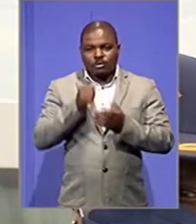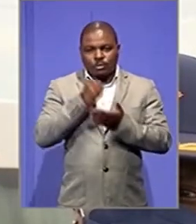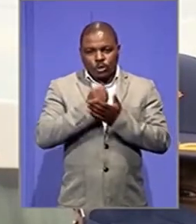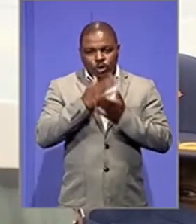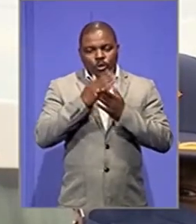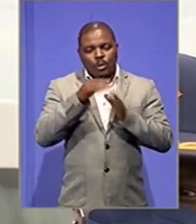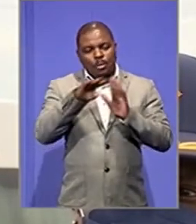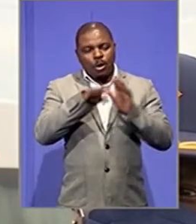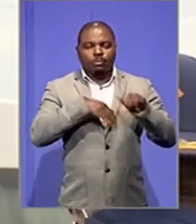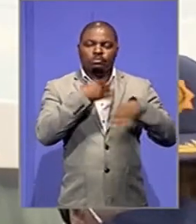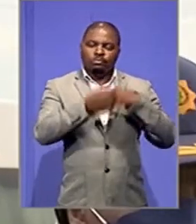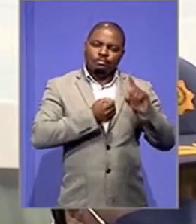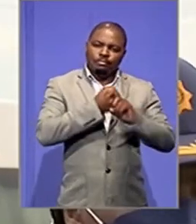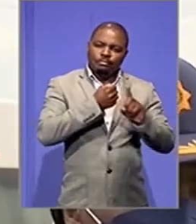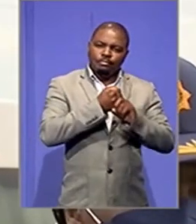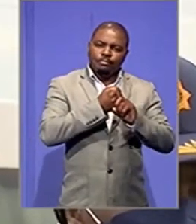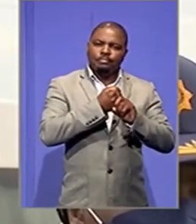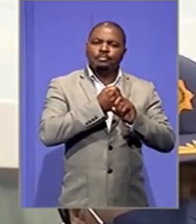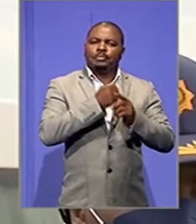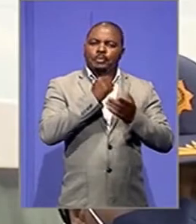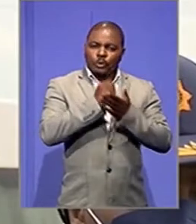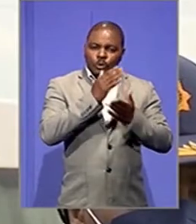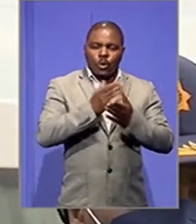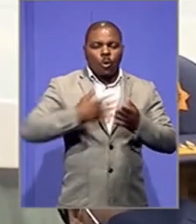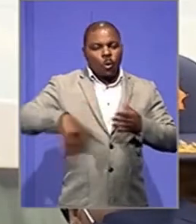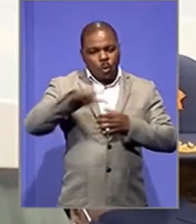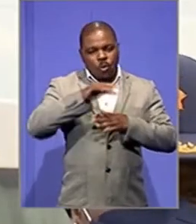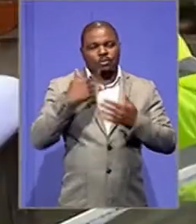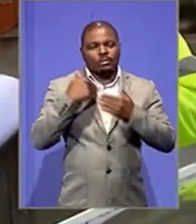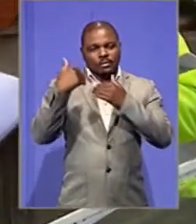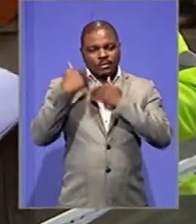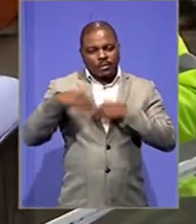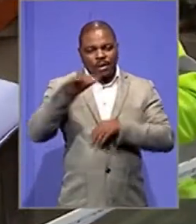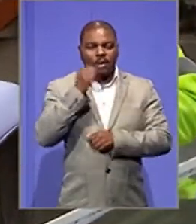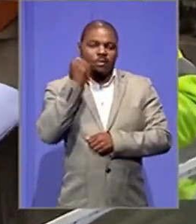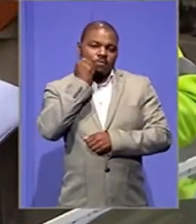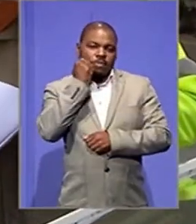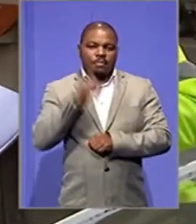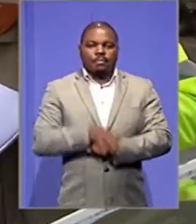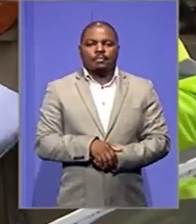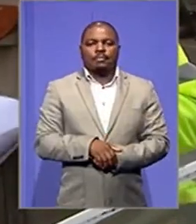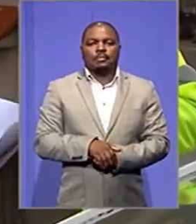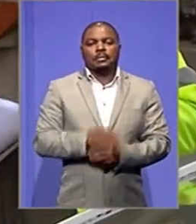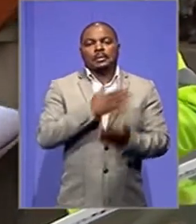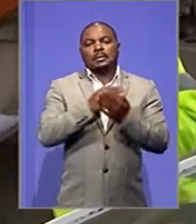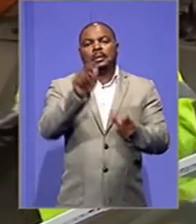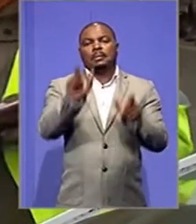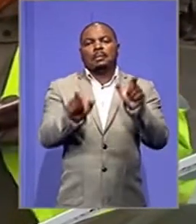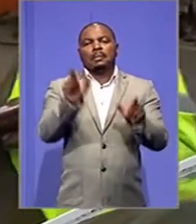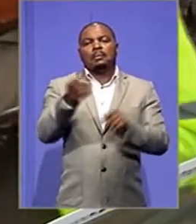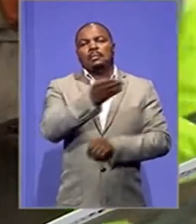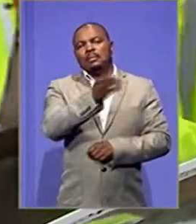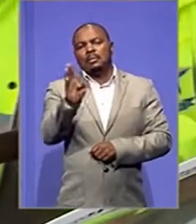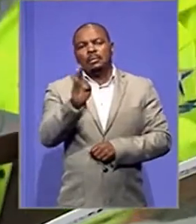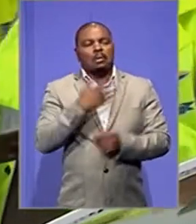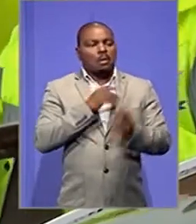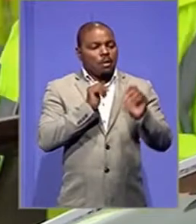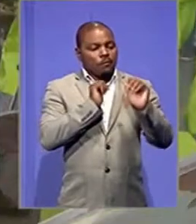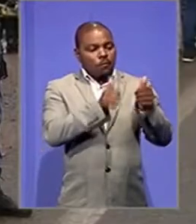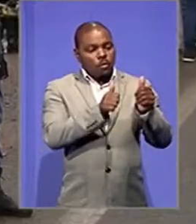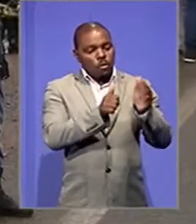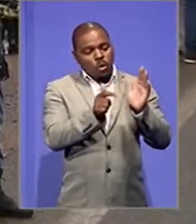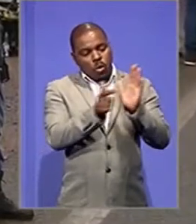in ensuring that we are and we feel safe in Orange Farm. Bakganni ba bang ba sa ikobele melao ya tshebeletso tsa sephethephethe